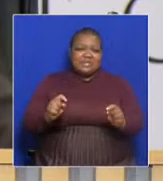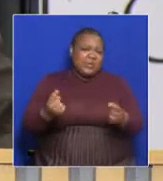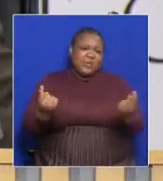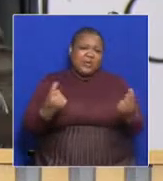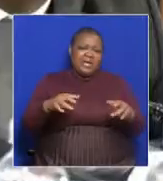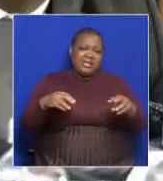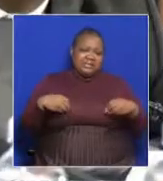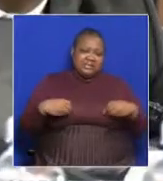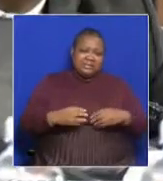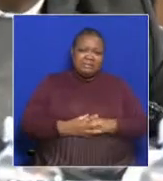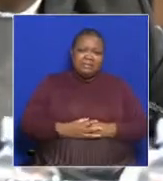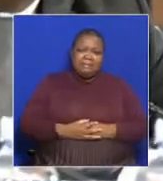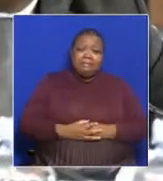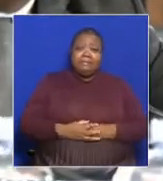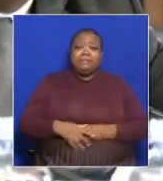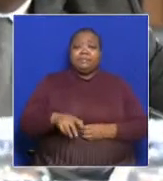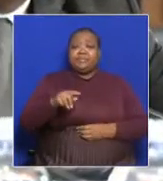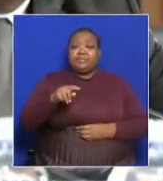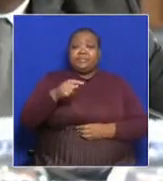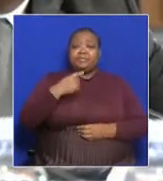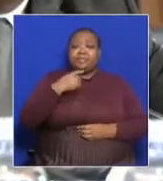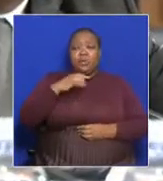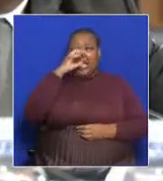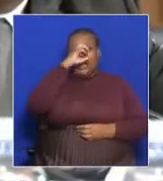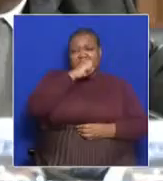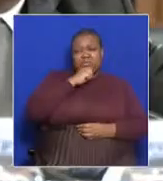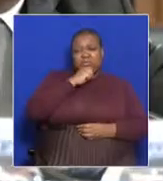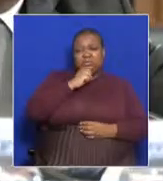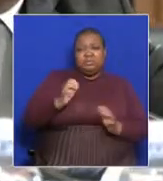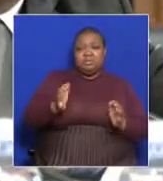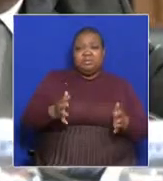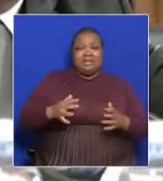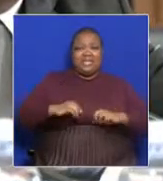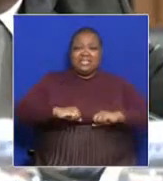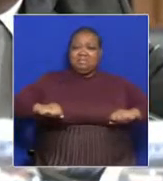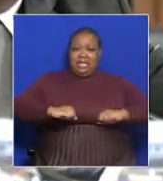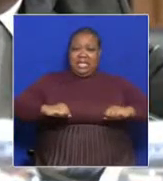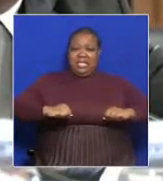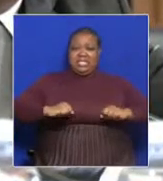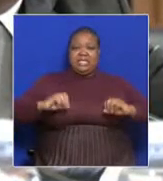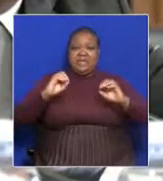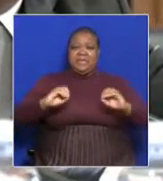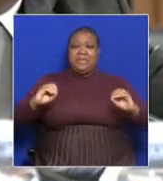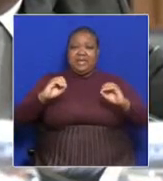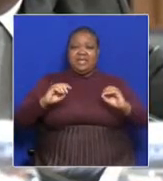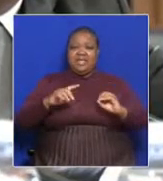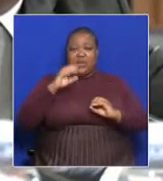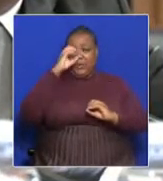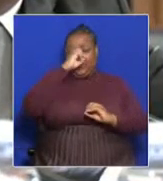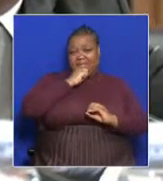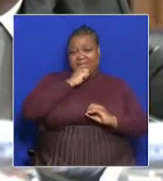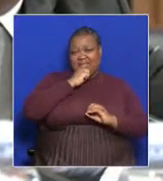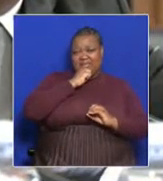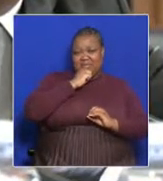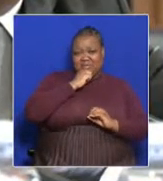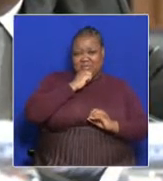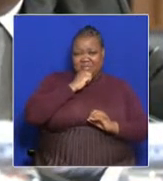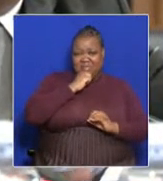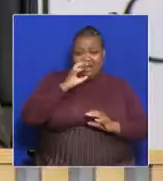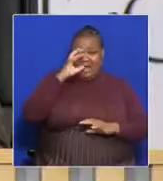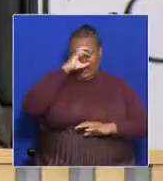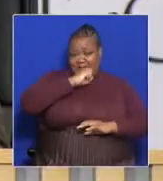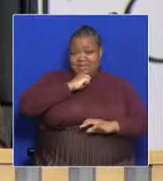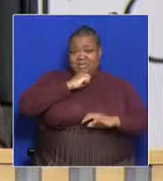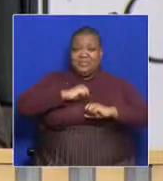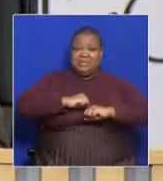You simply made an assumption that there was no storage. You assumed that there was no storage. Am I correct?